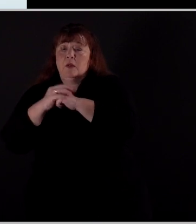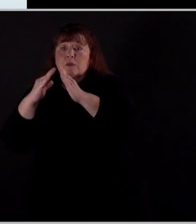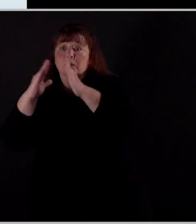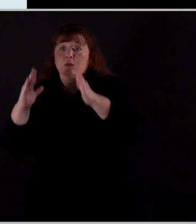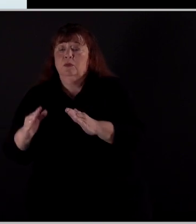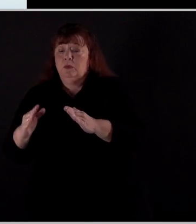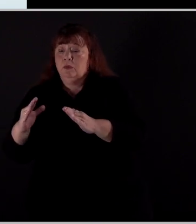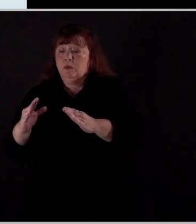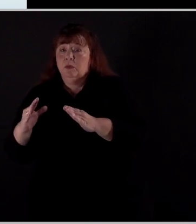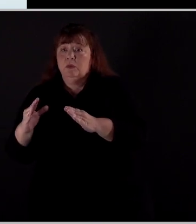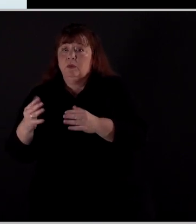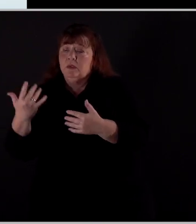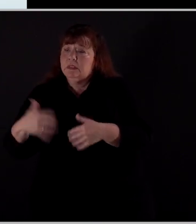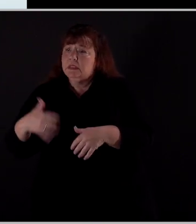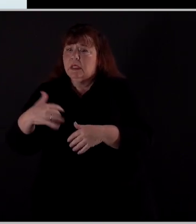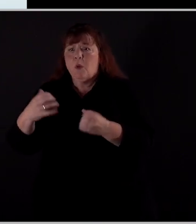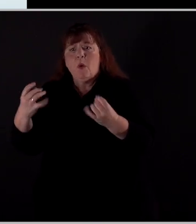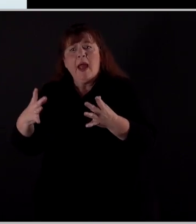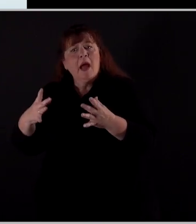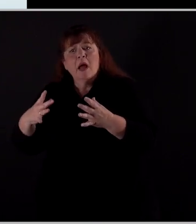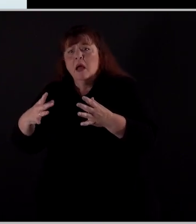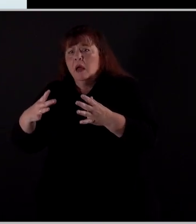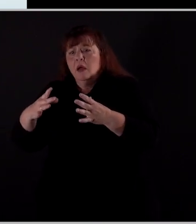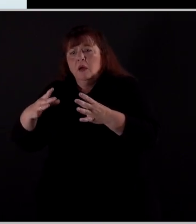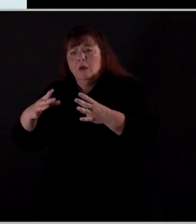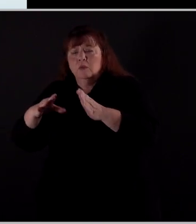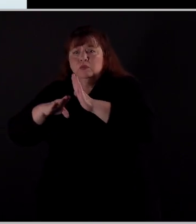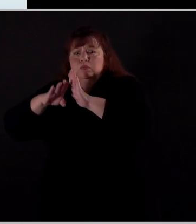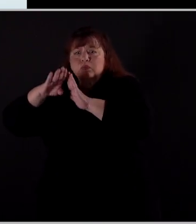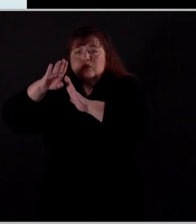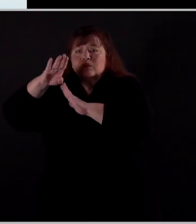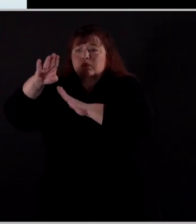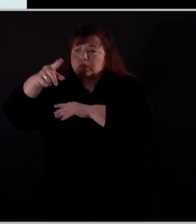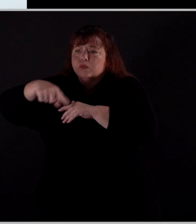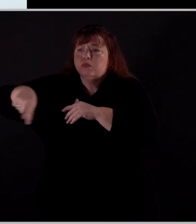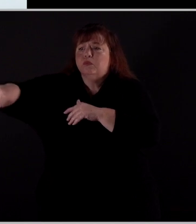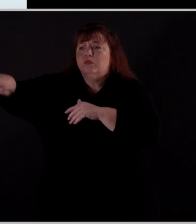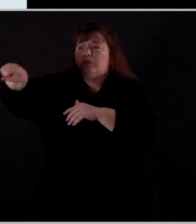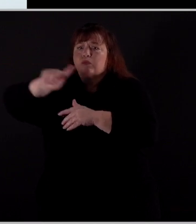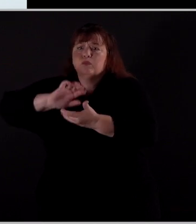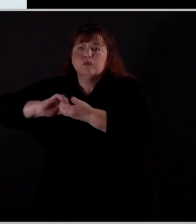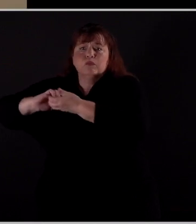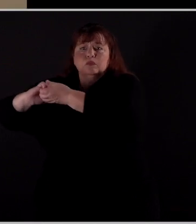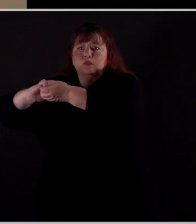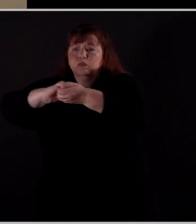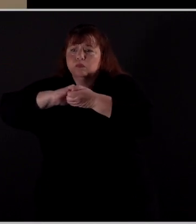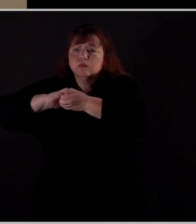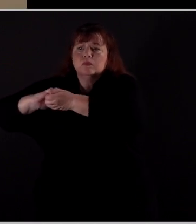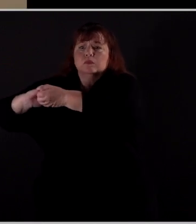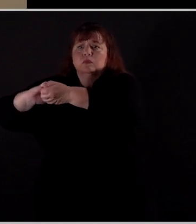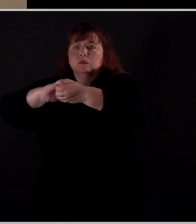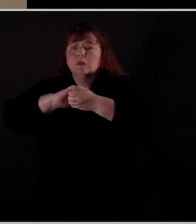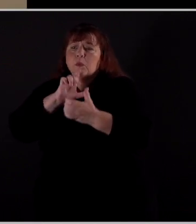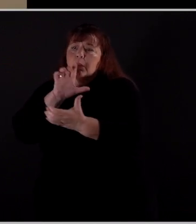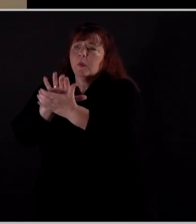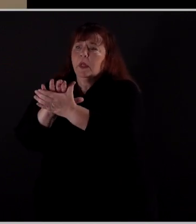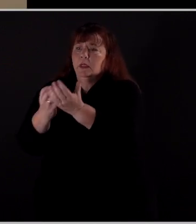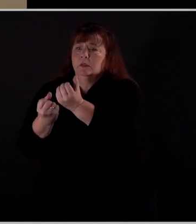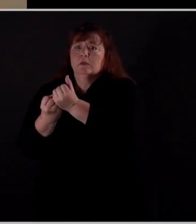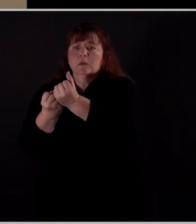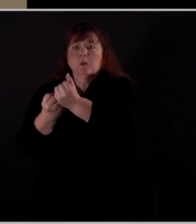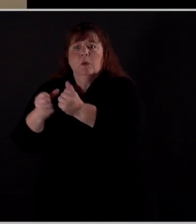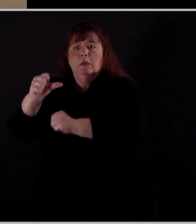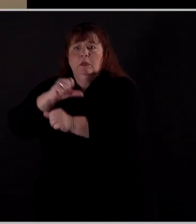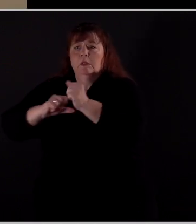seen an unprecedented display of solidarity amongst diverse faith communities who are coming together and who are pledging to protect one